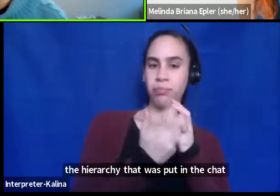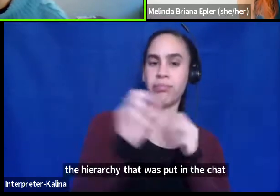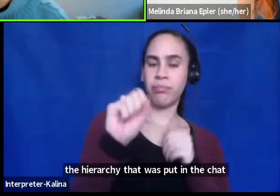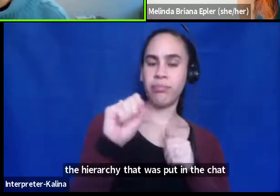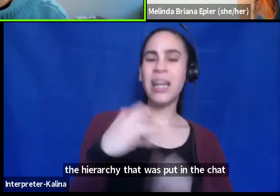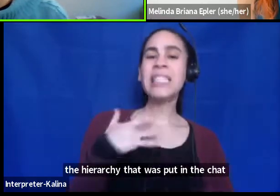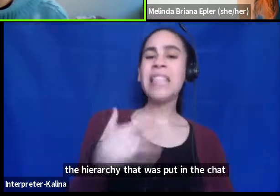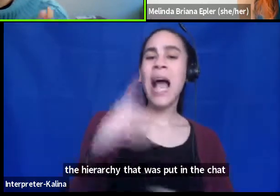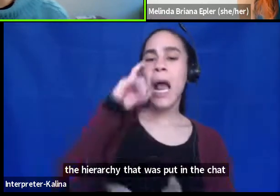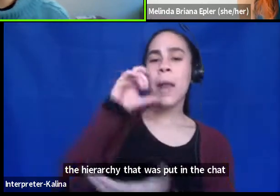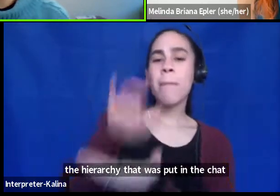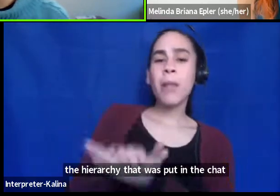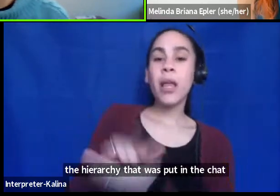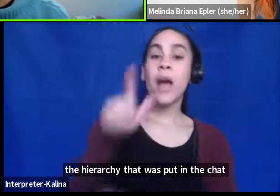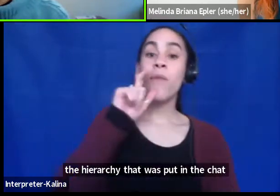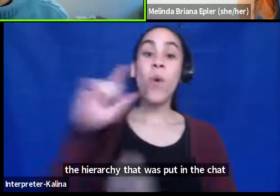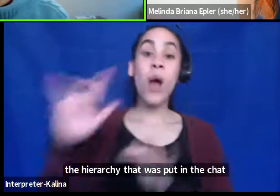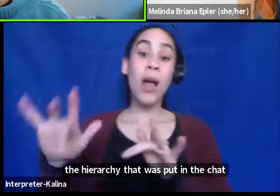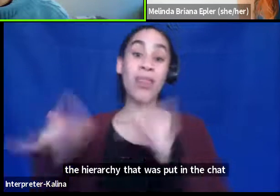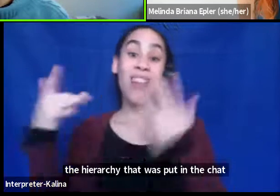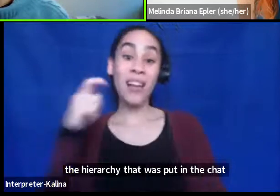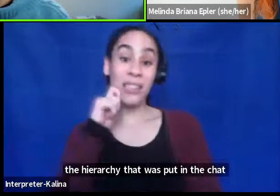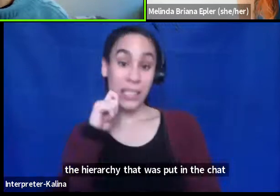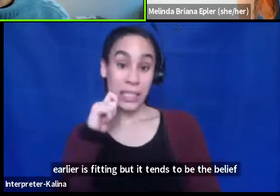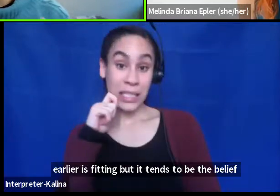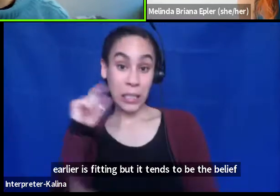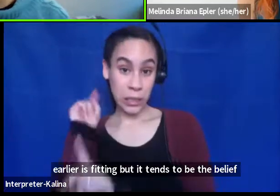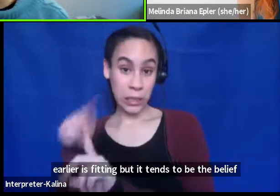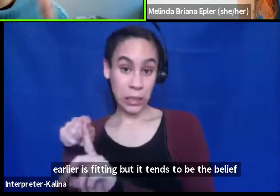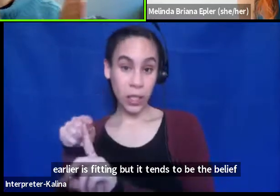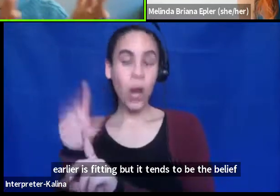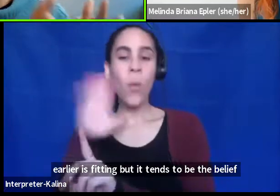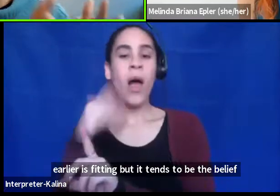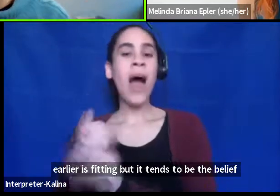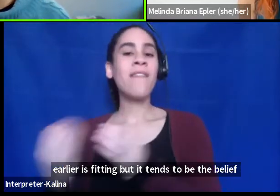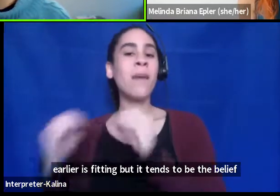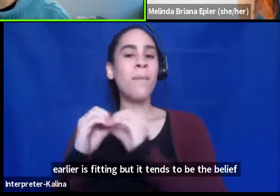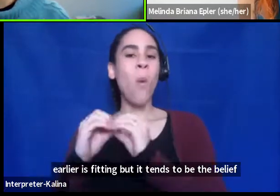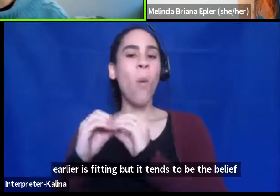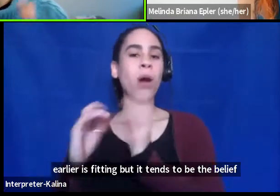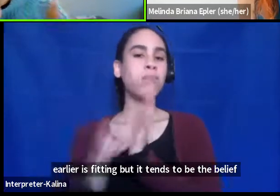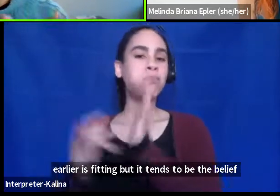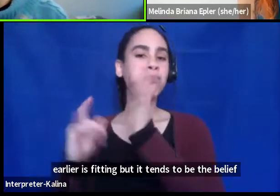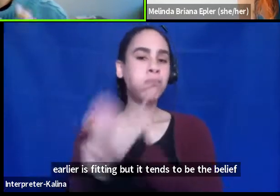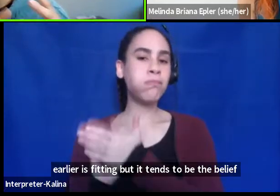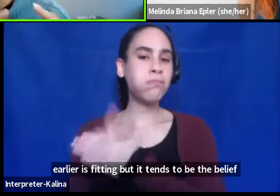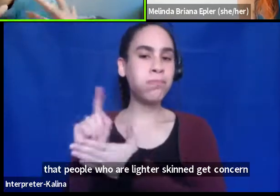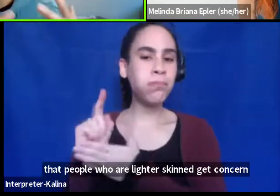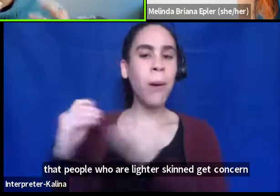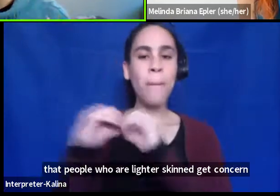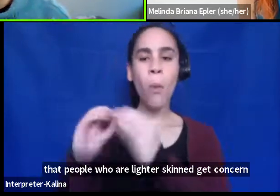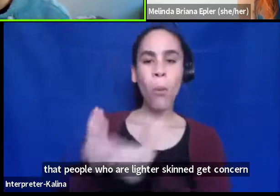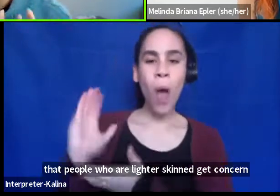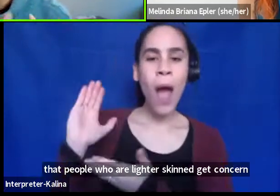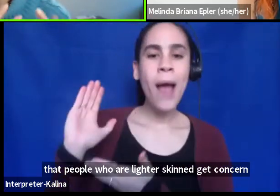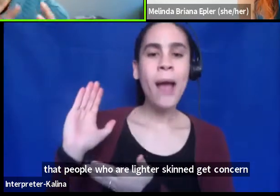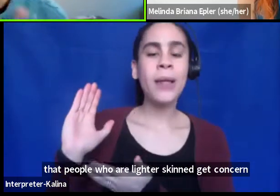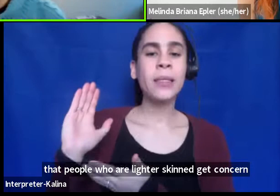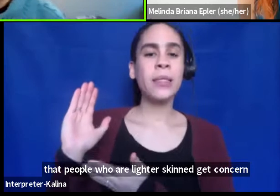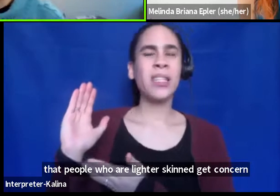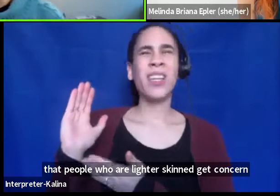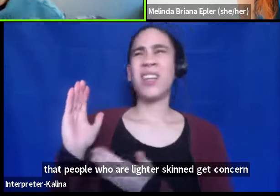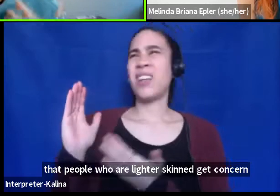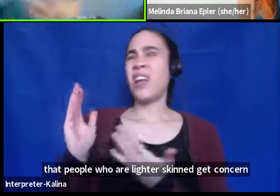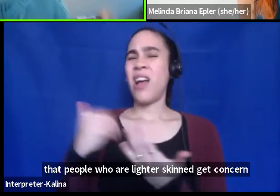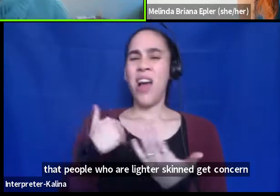people who are lighter skinned get certain privileges, certain rights, maybe like there's certain, I don't even want to